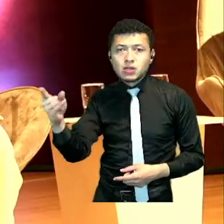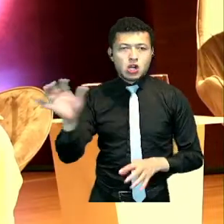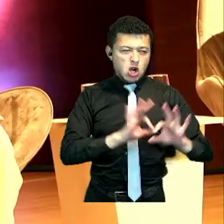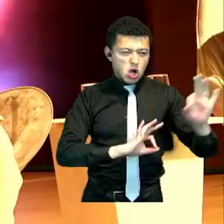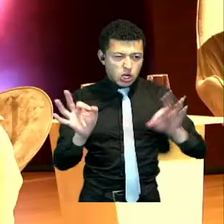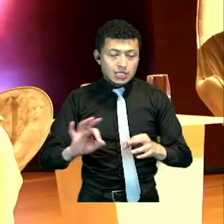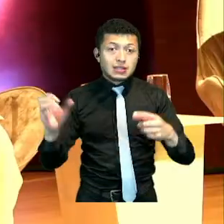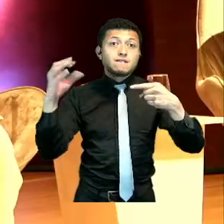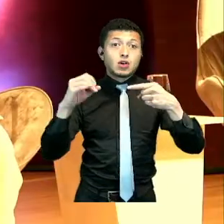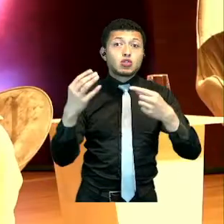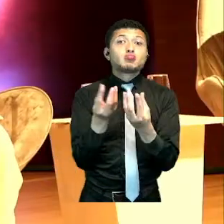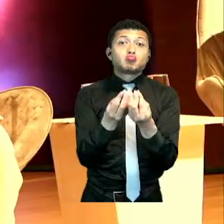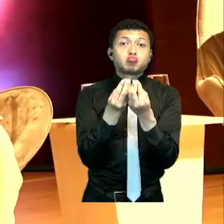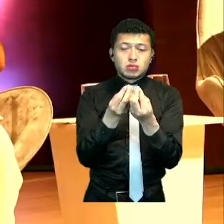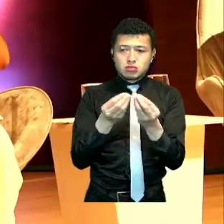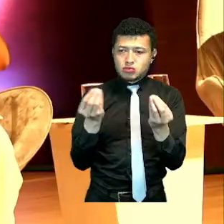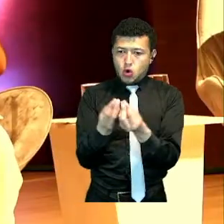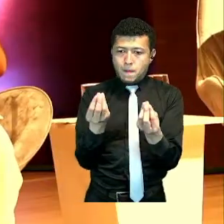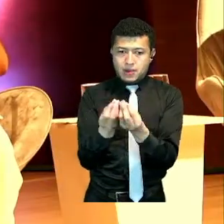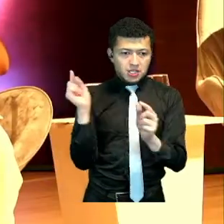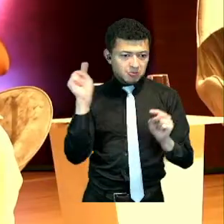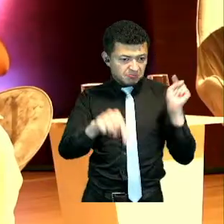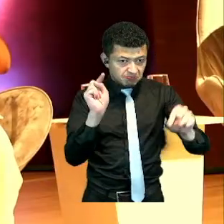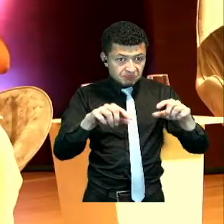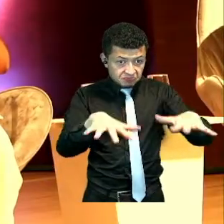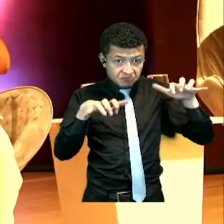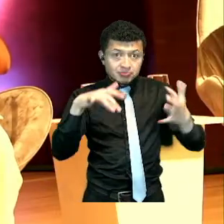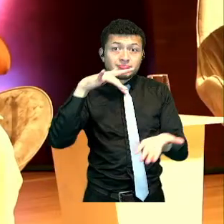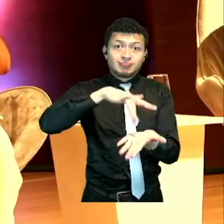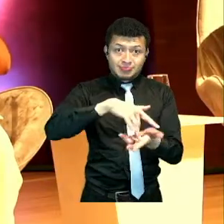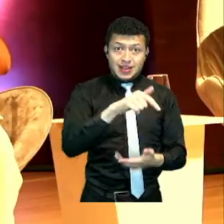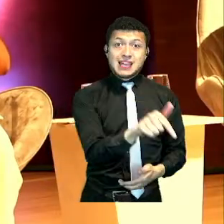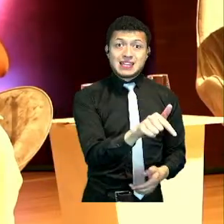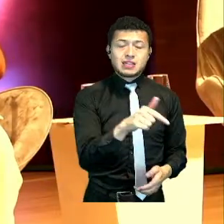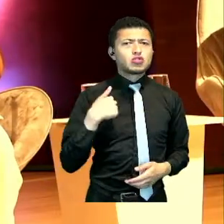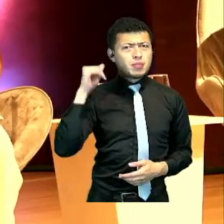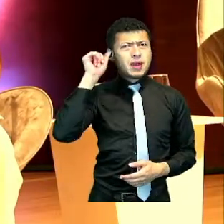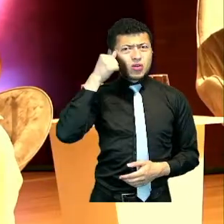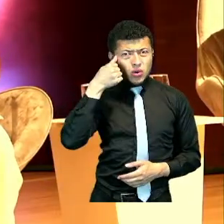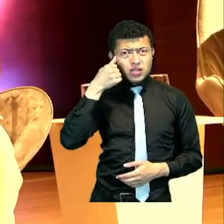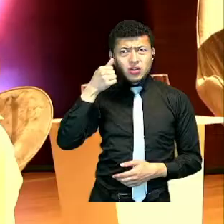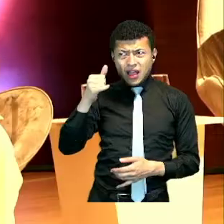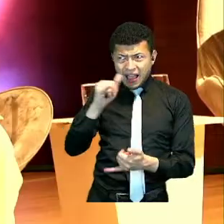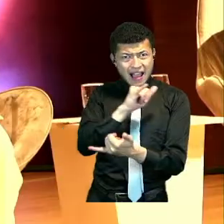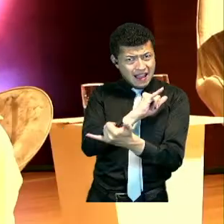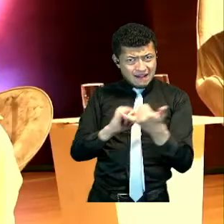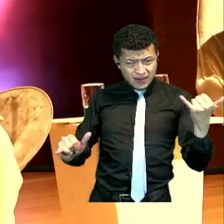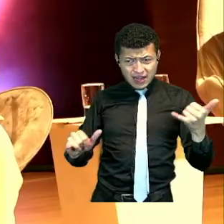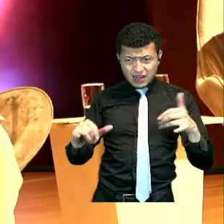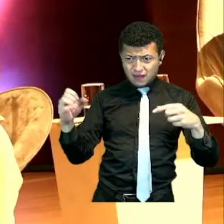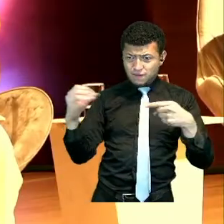all of those you that participated, or many of you are here. And I remember when we're finishing, when I